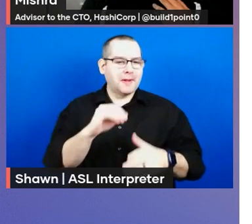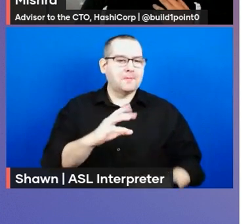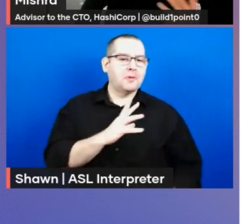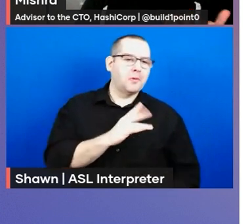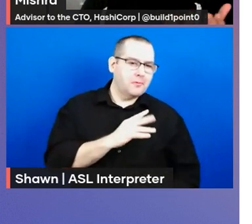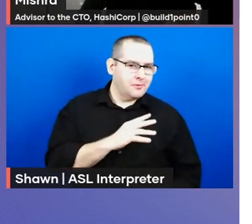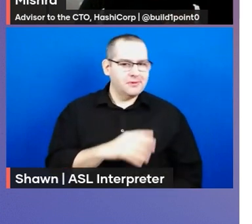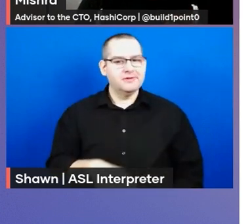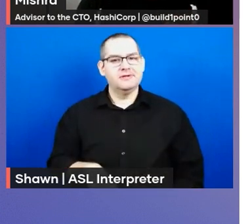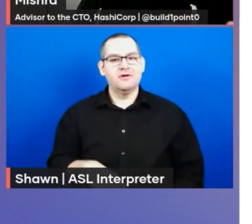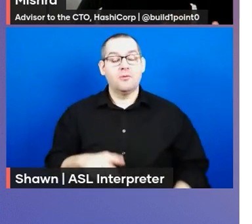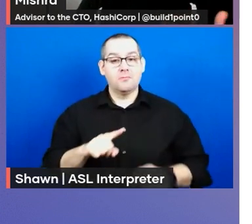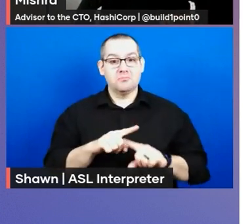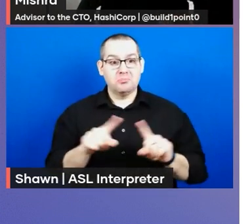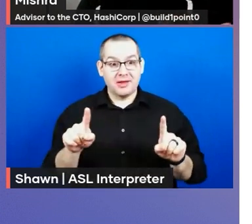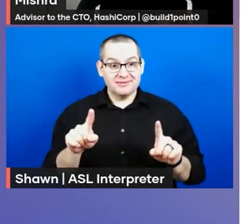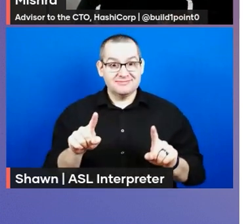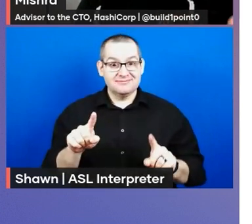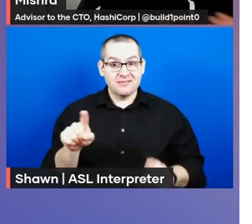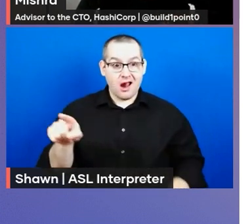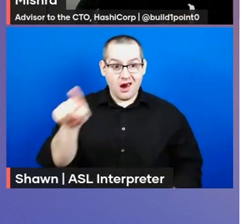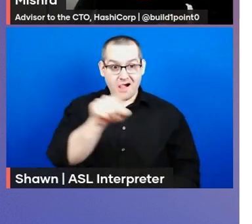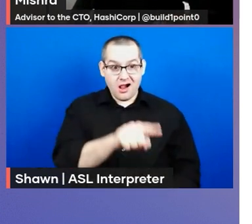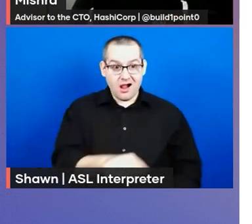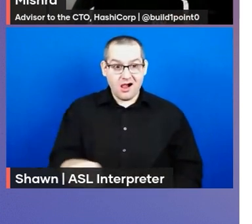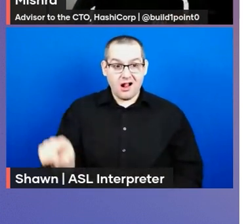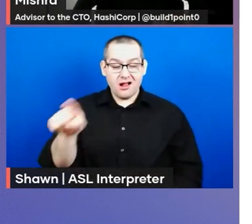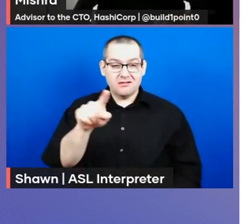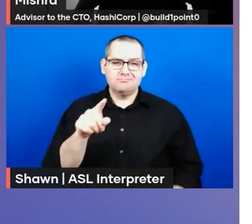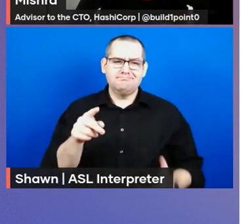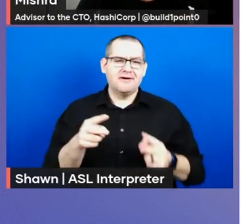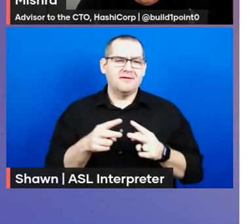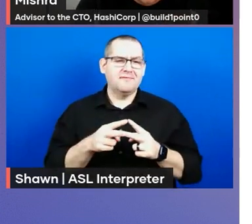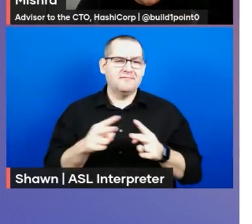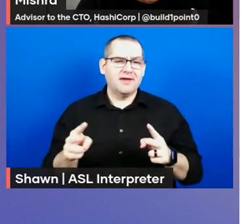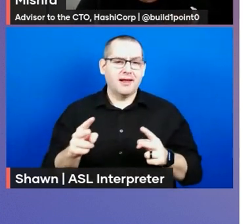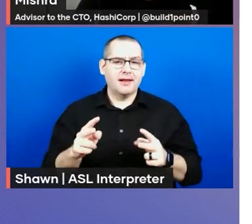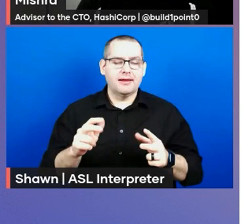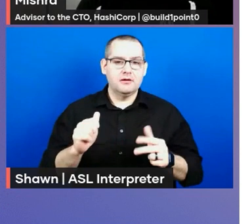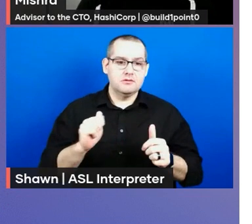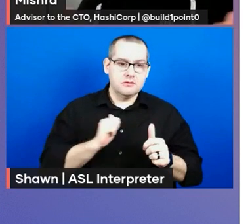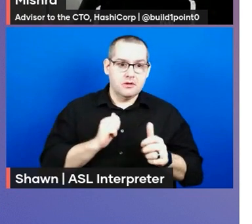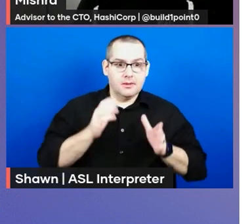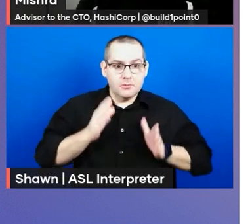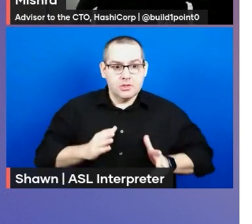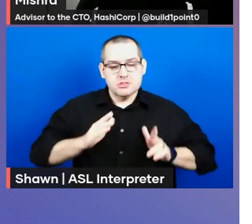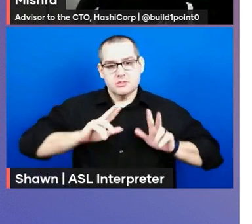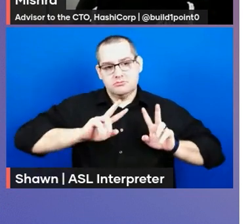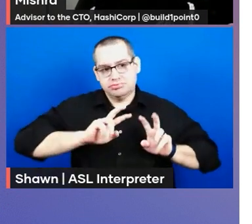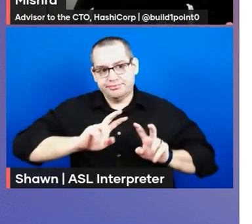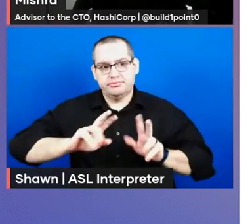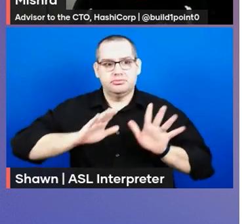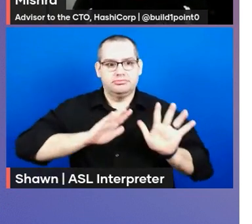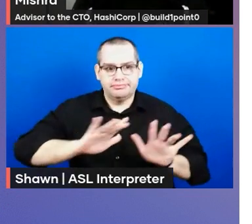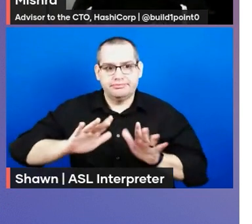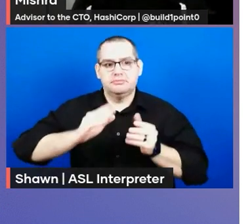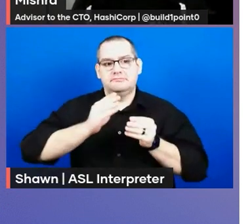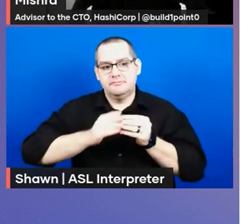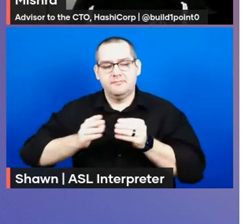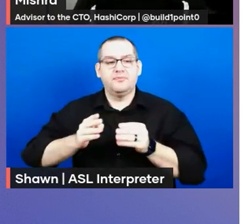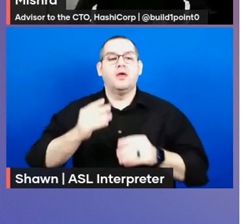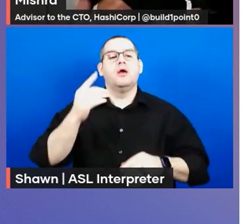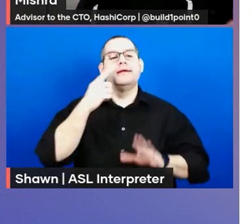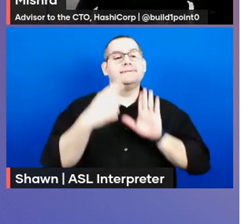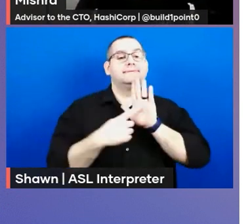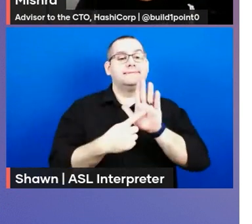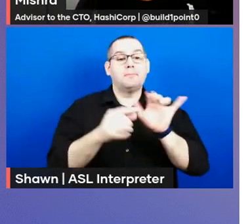But all of this was quite manual until like more recently. So for example, an engineer wants to write an